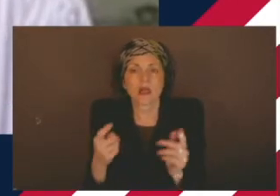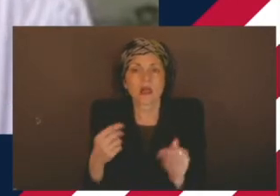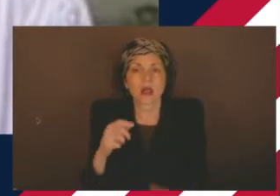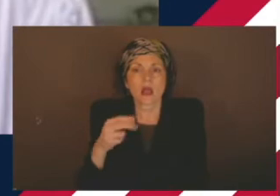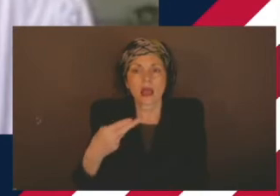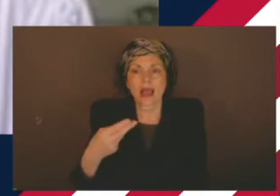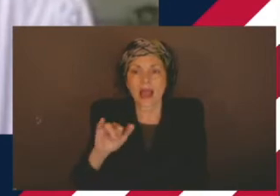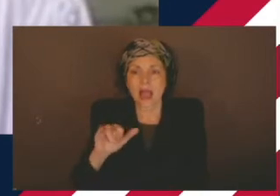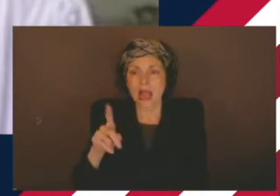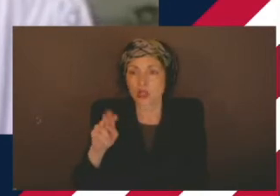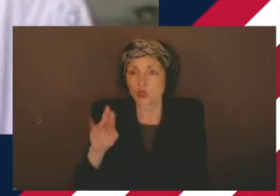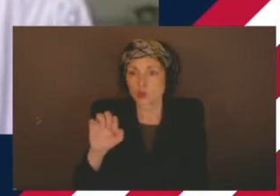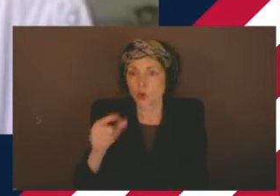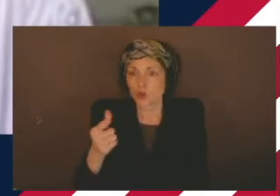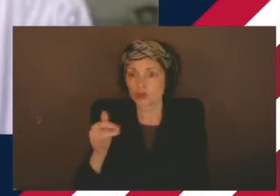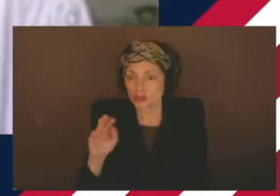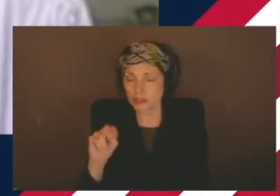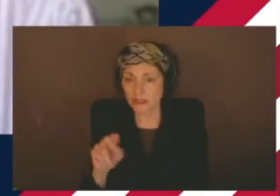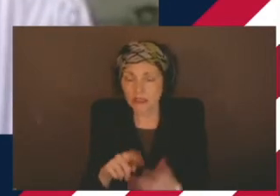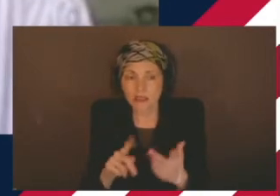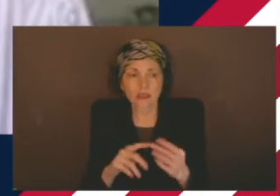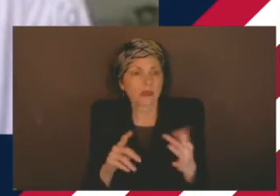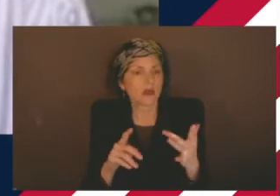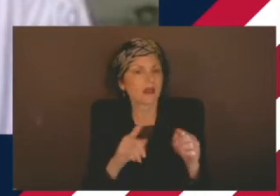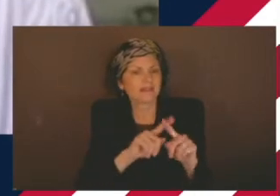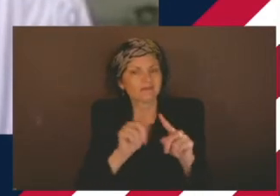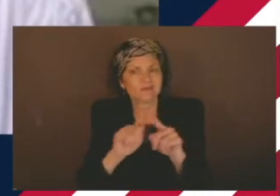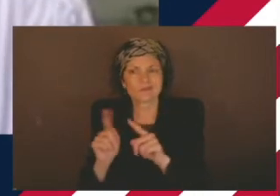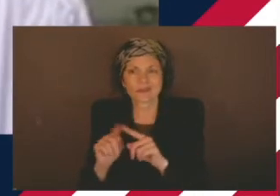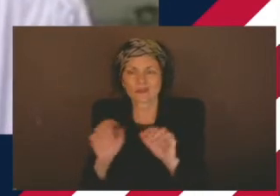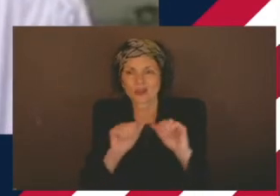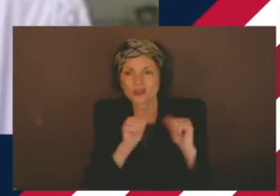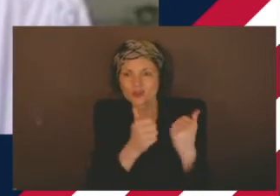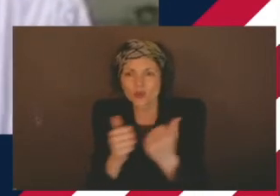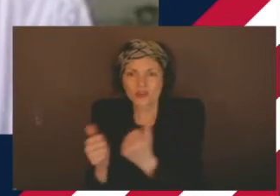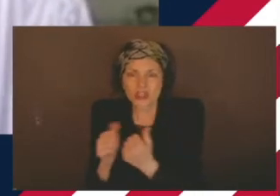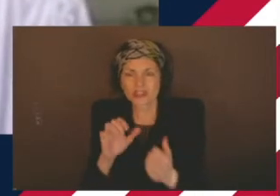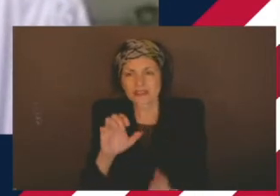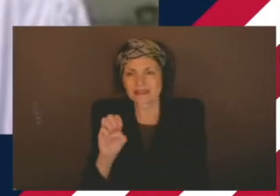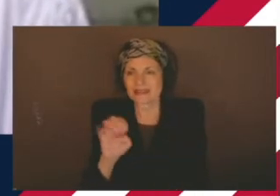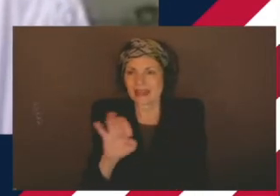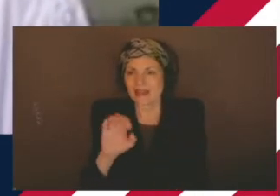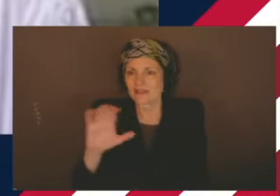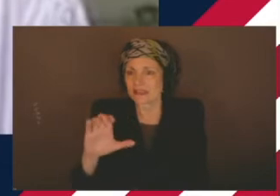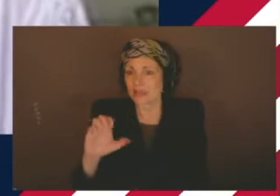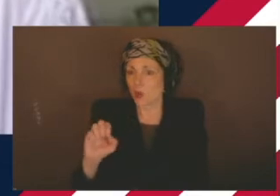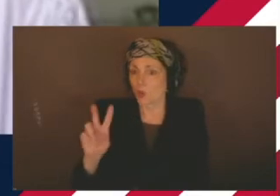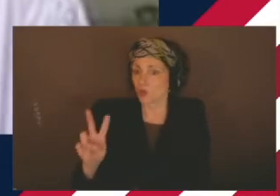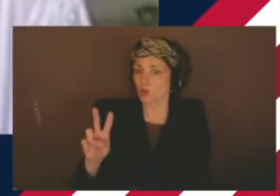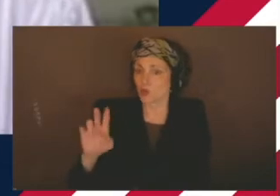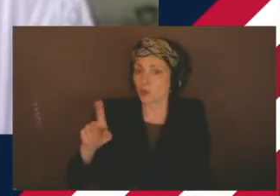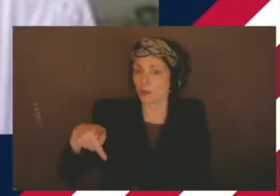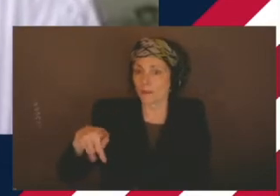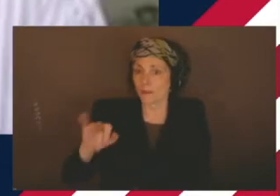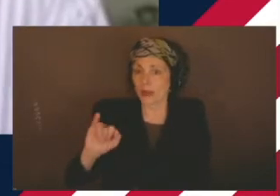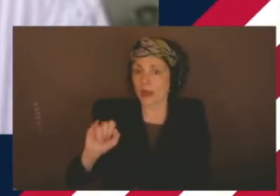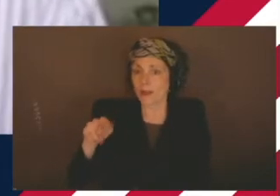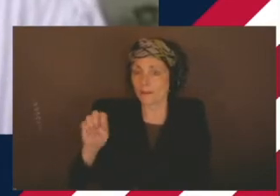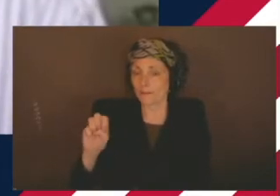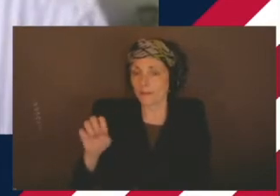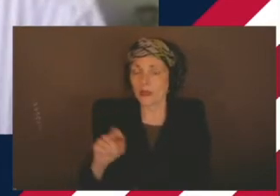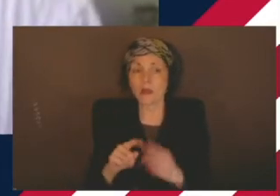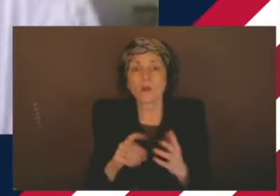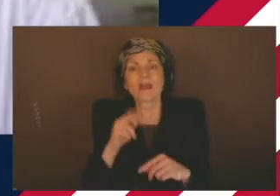associated infrastructures such as smart grids, EV fast charging, CO2 pipes, hydrogen transport, build up of secure